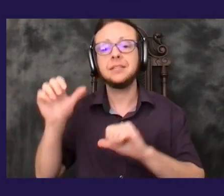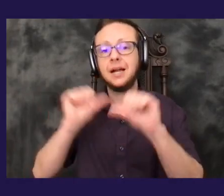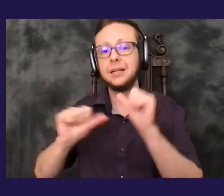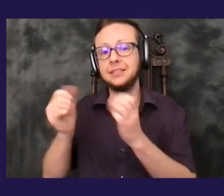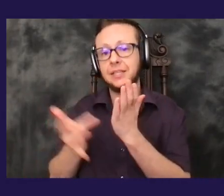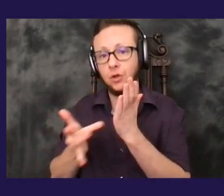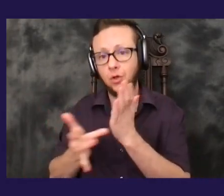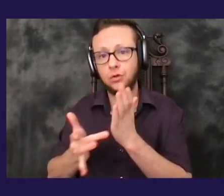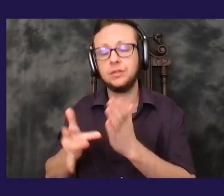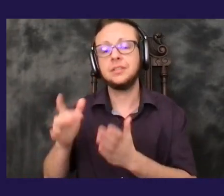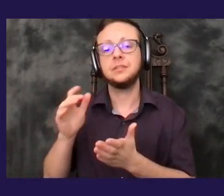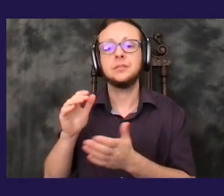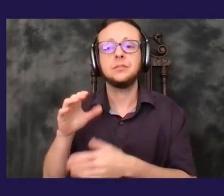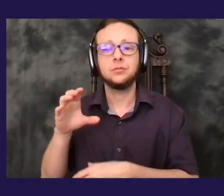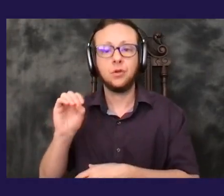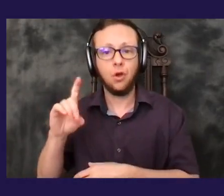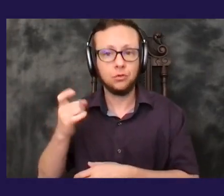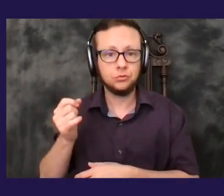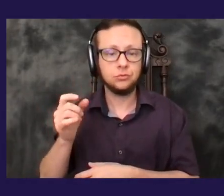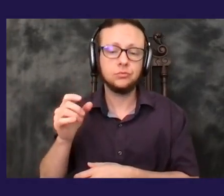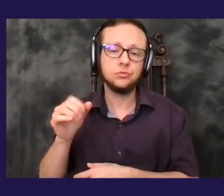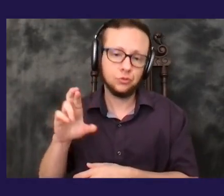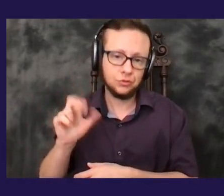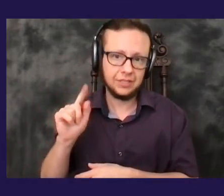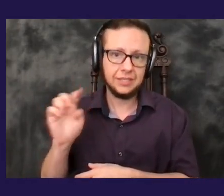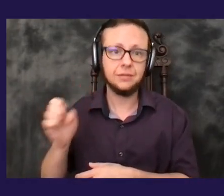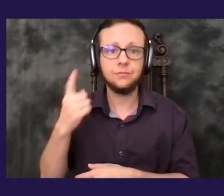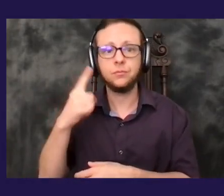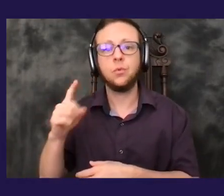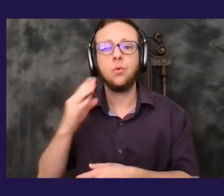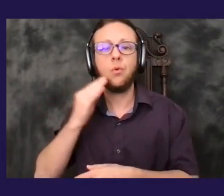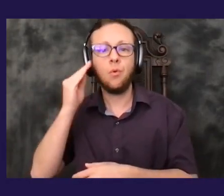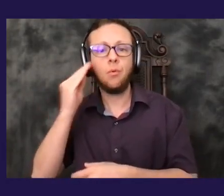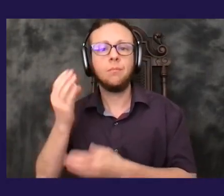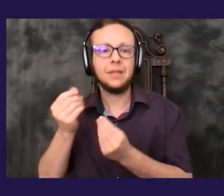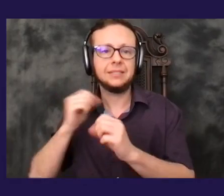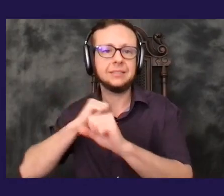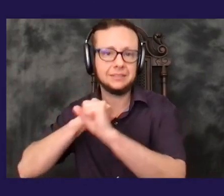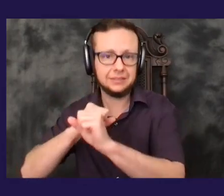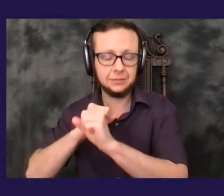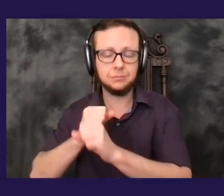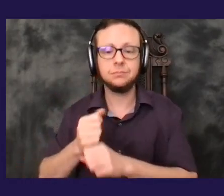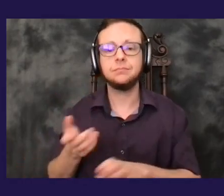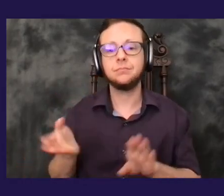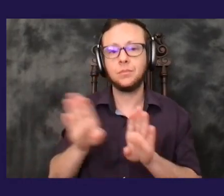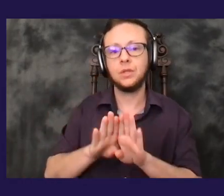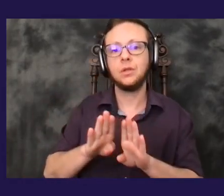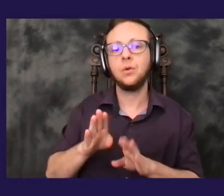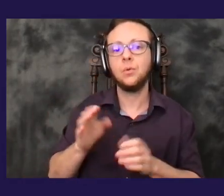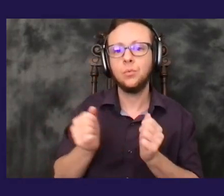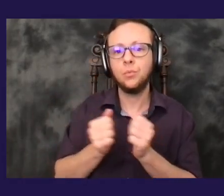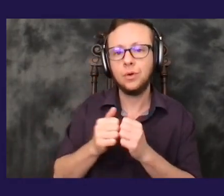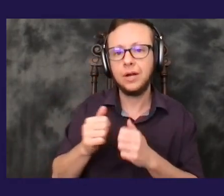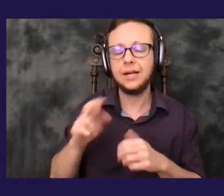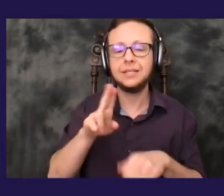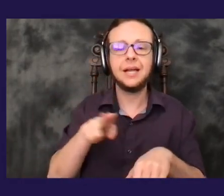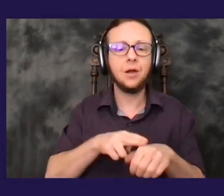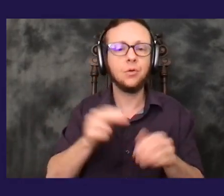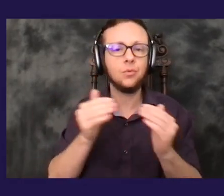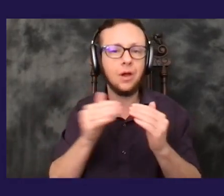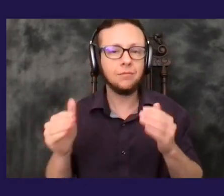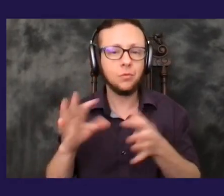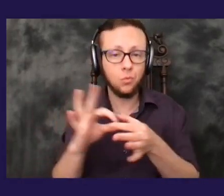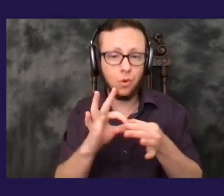Department of Homeland Security, who will close the panel sharing existing collaboration efforts at the national level, focusing